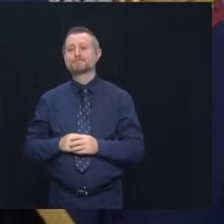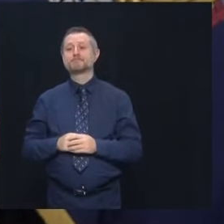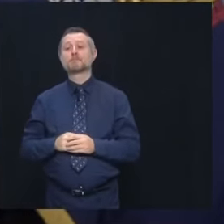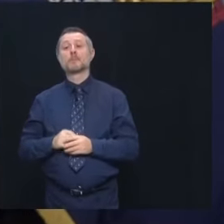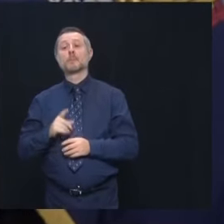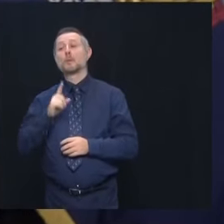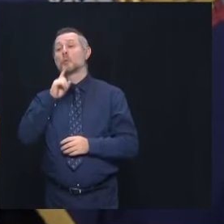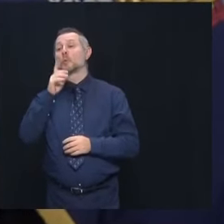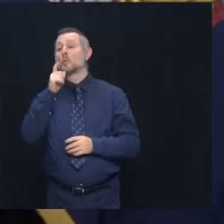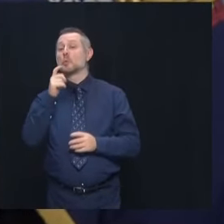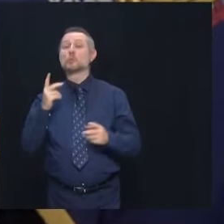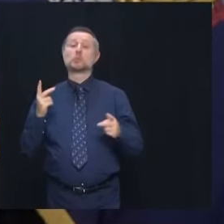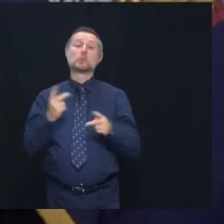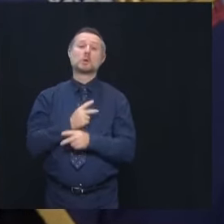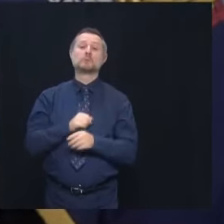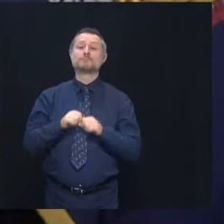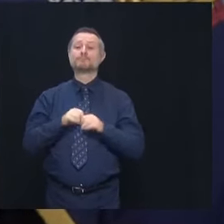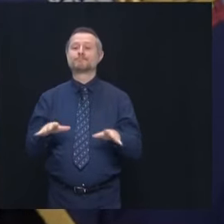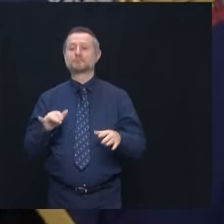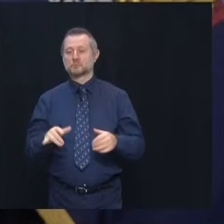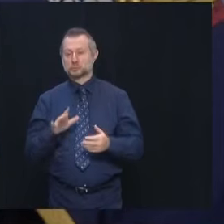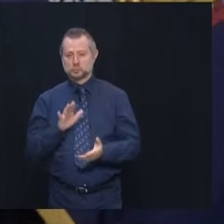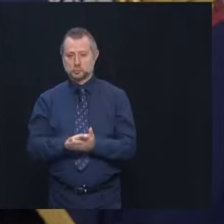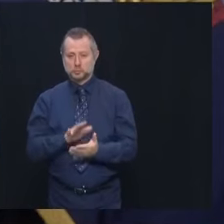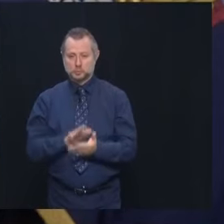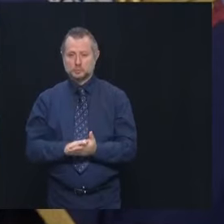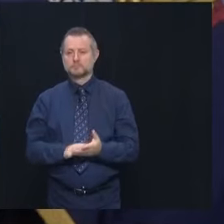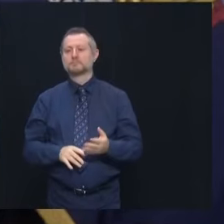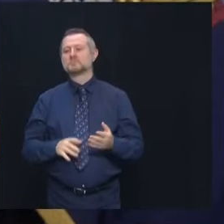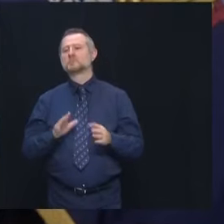generators, schools, it's children.